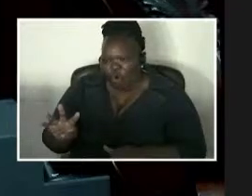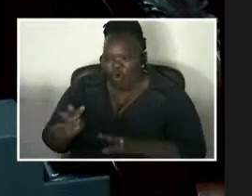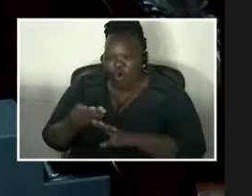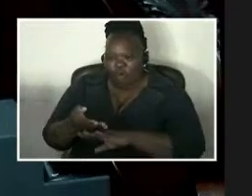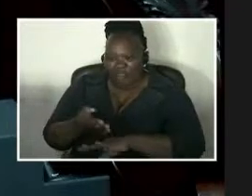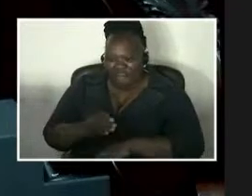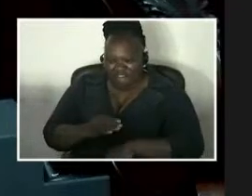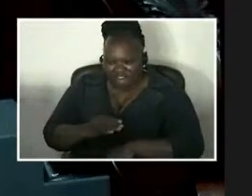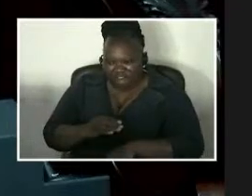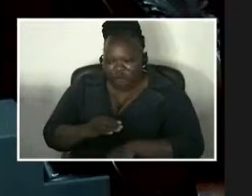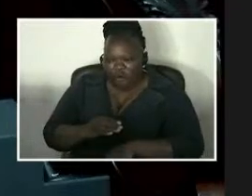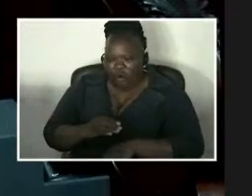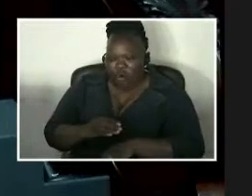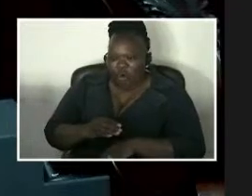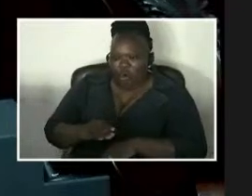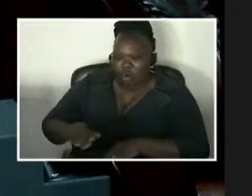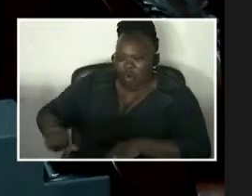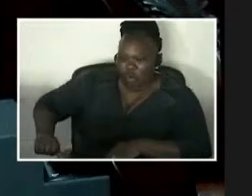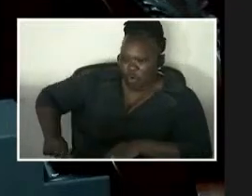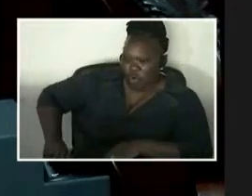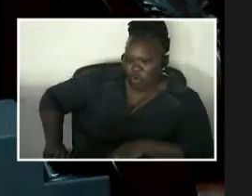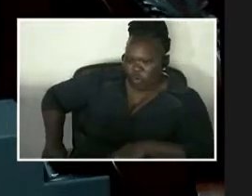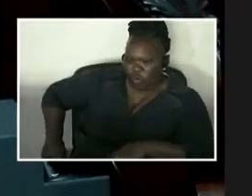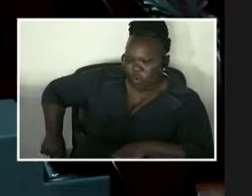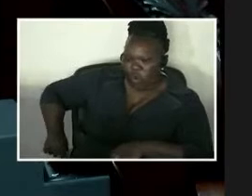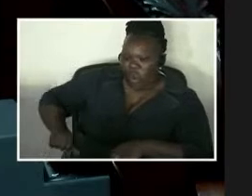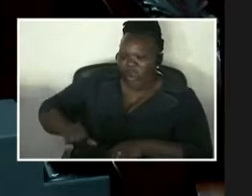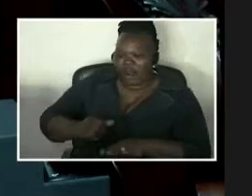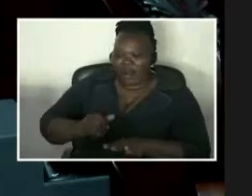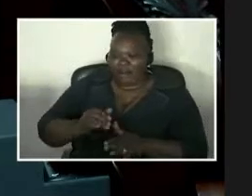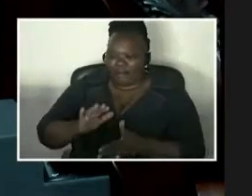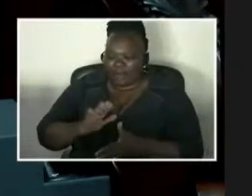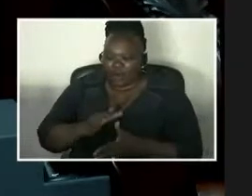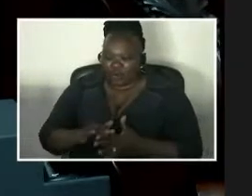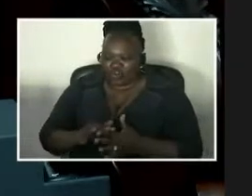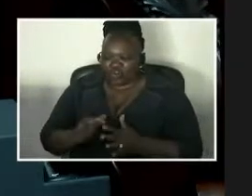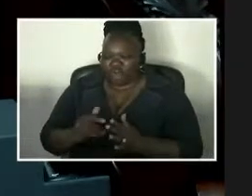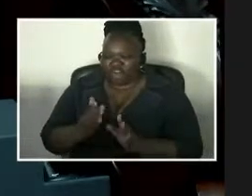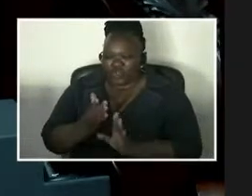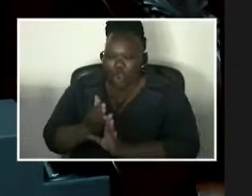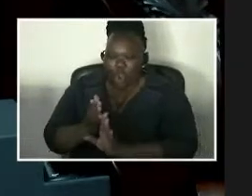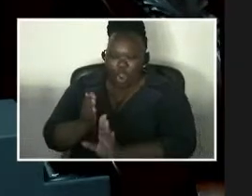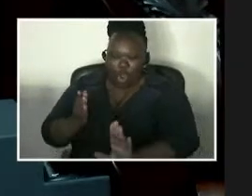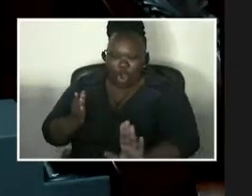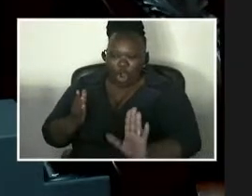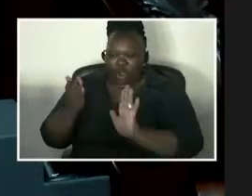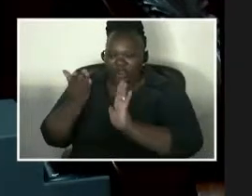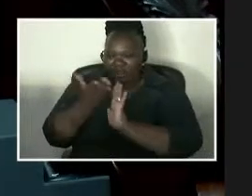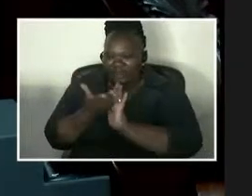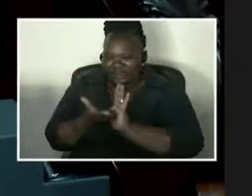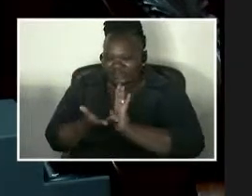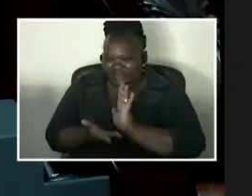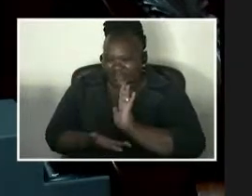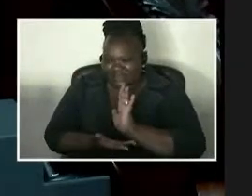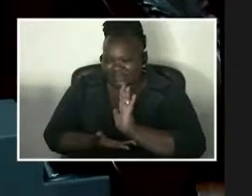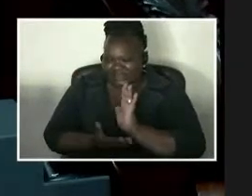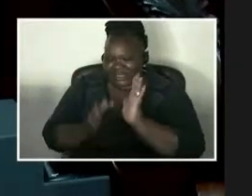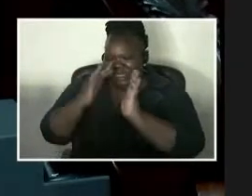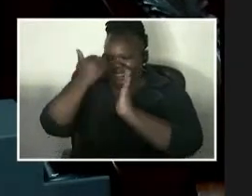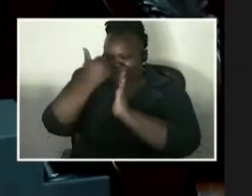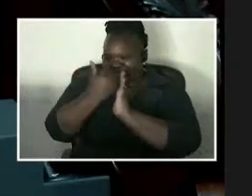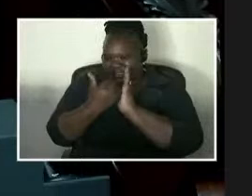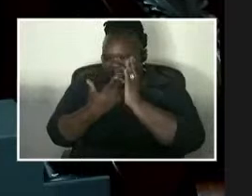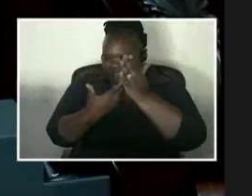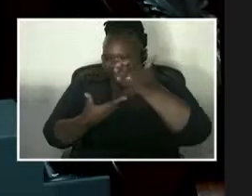his hip replacement surgery due to long elective surgeries all the while the new